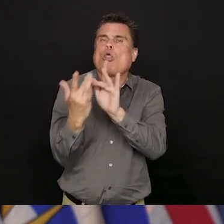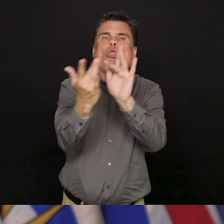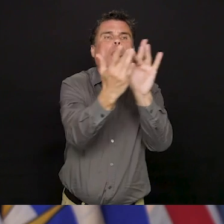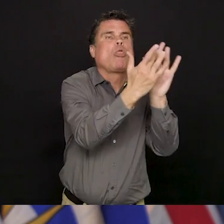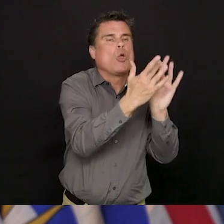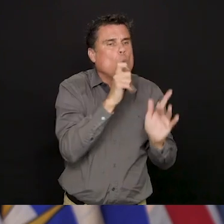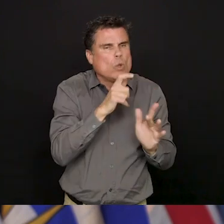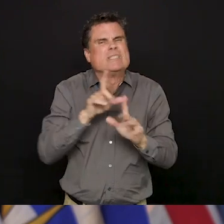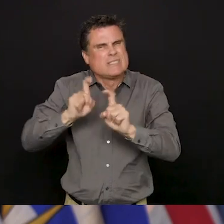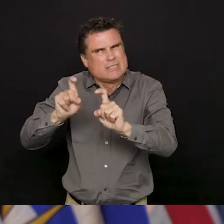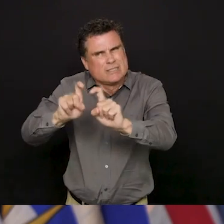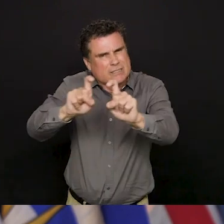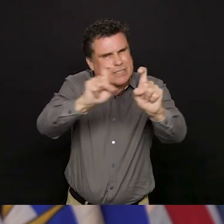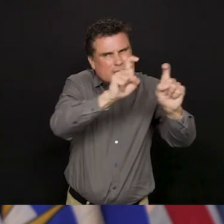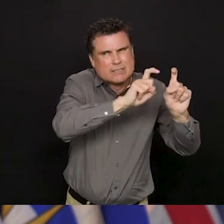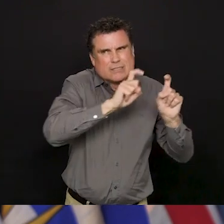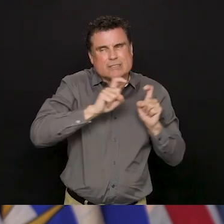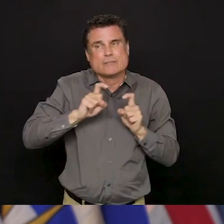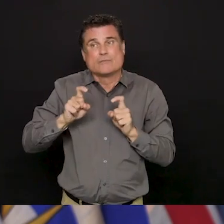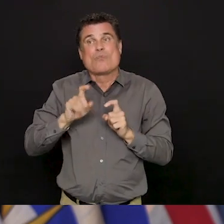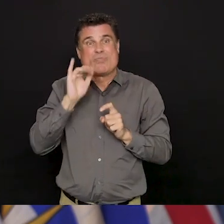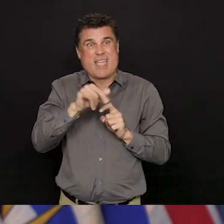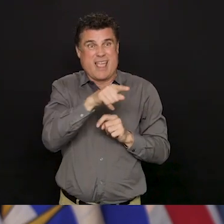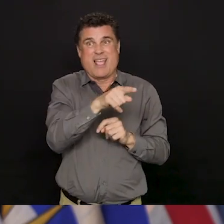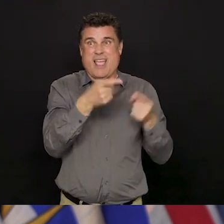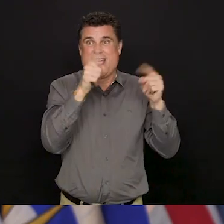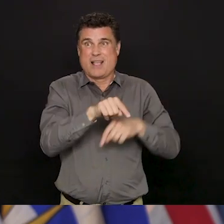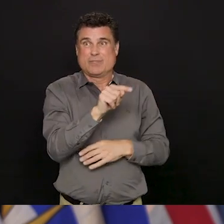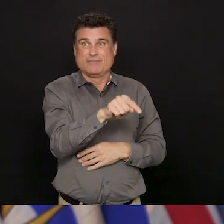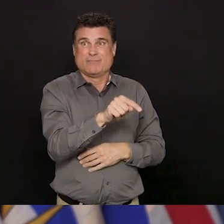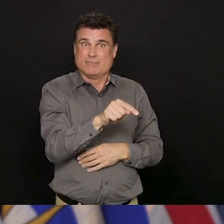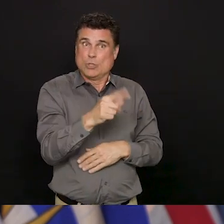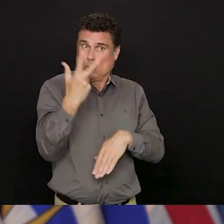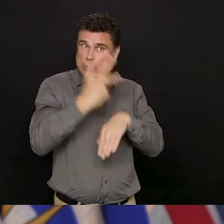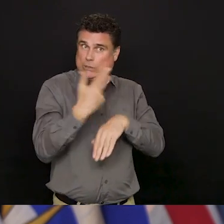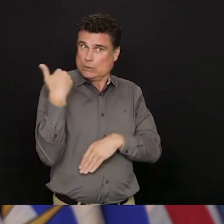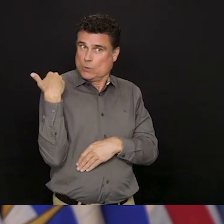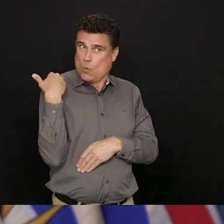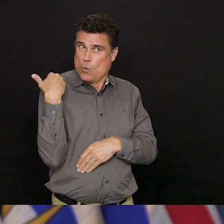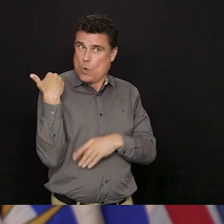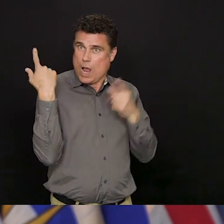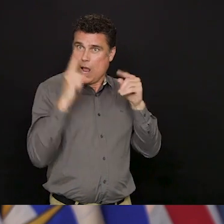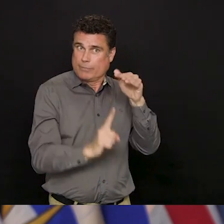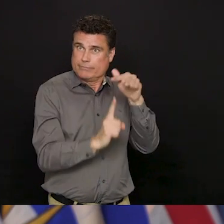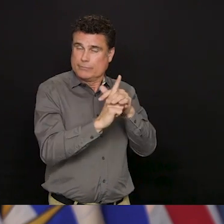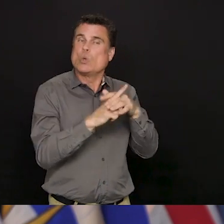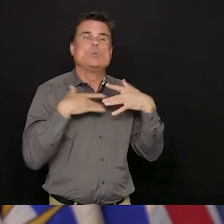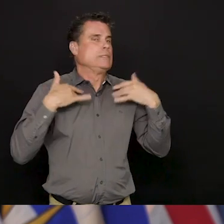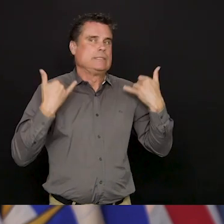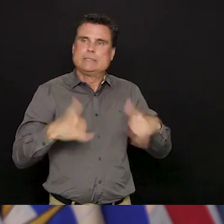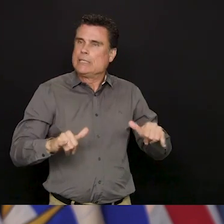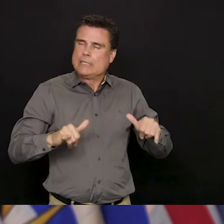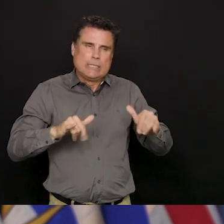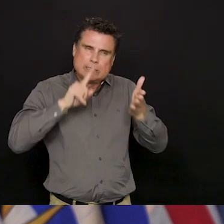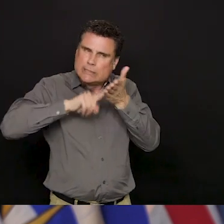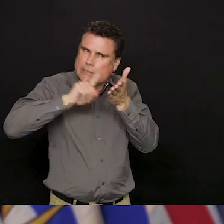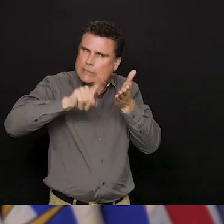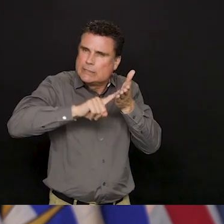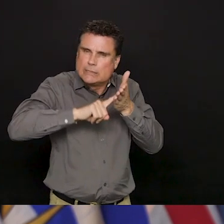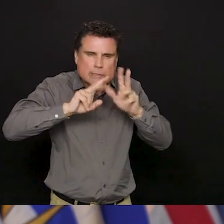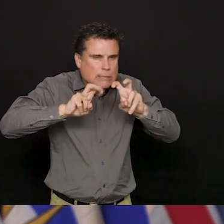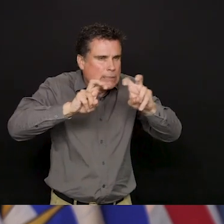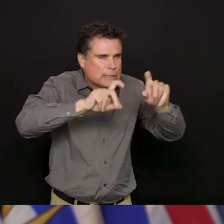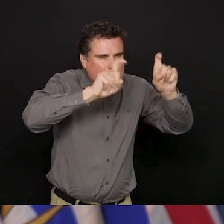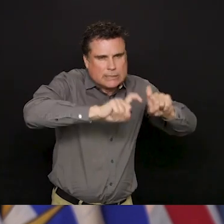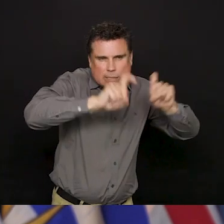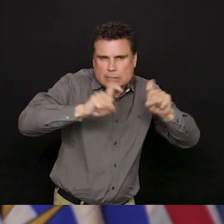outbreak was detected. So there's a lot of work being done right now across the Lower Mainland to get a better handle of